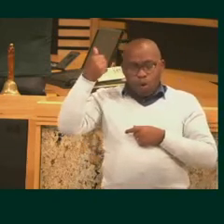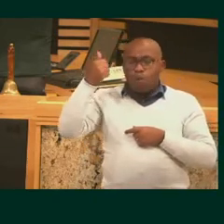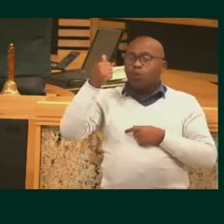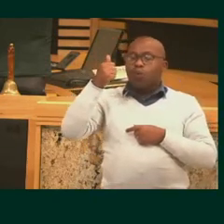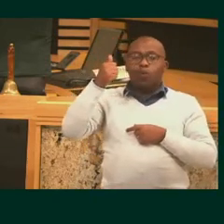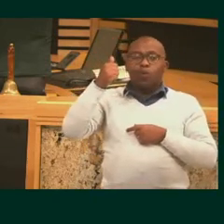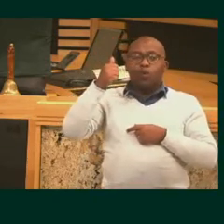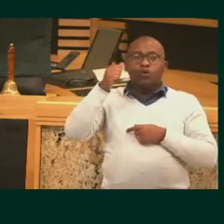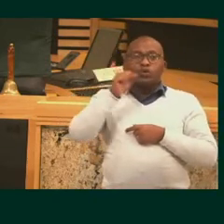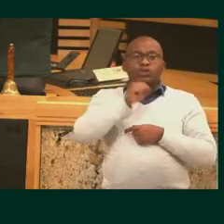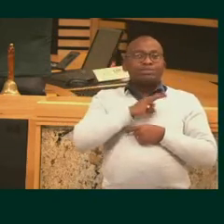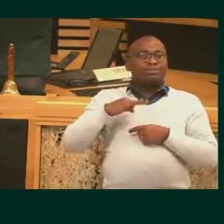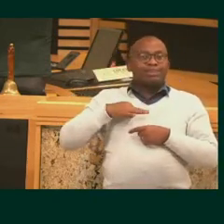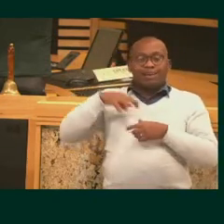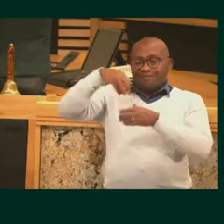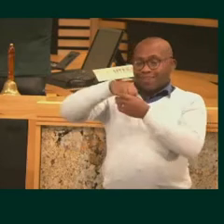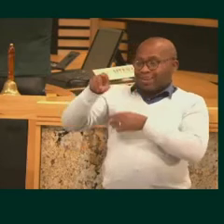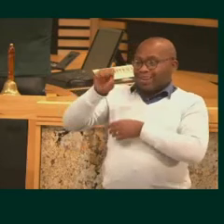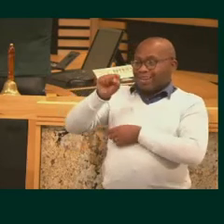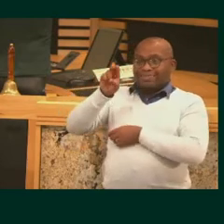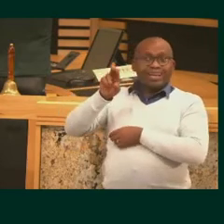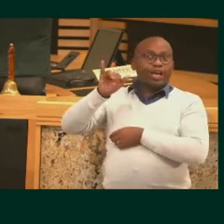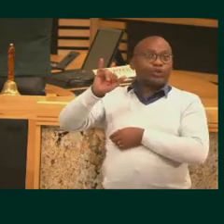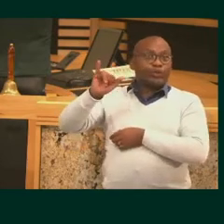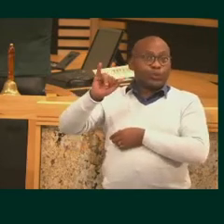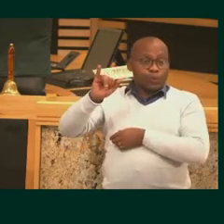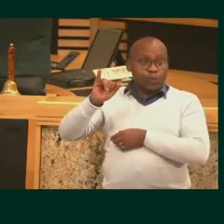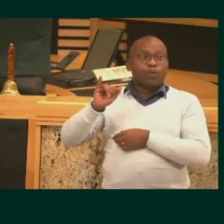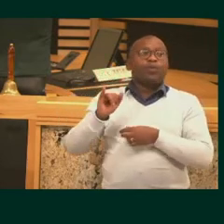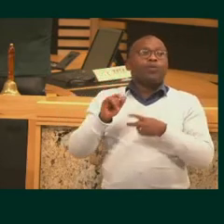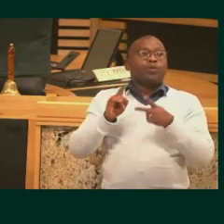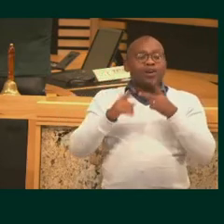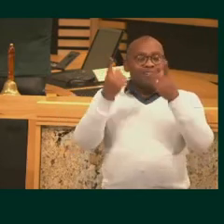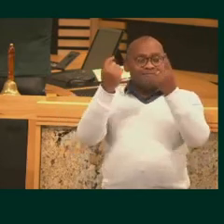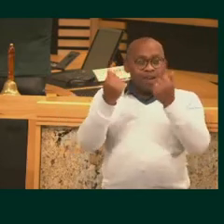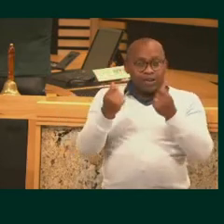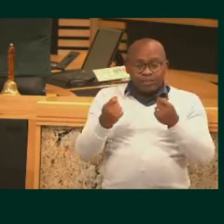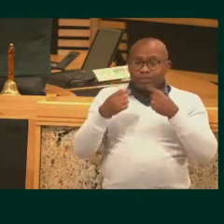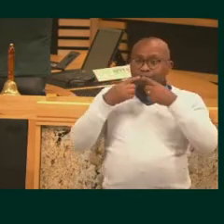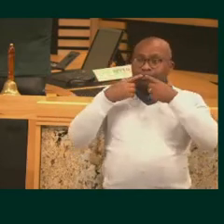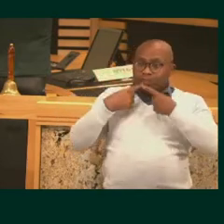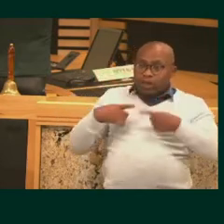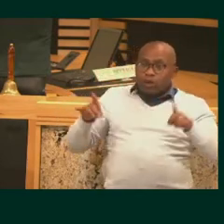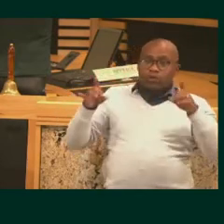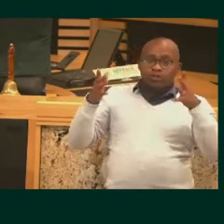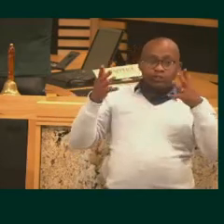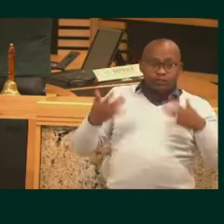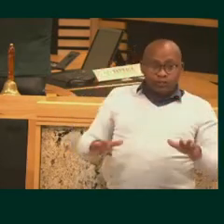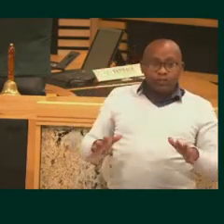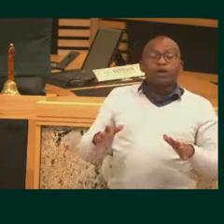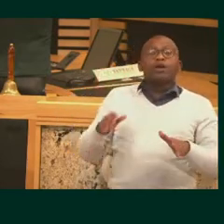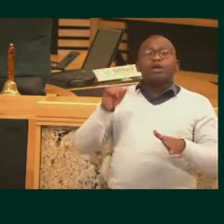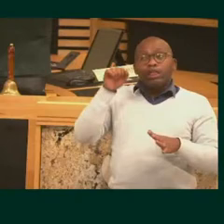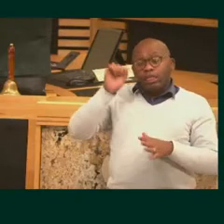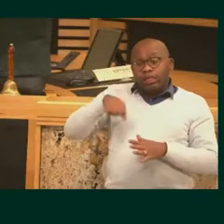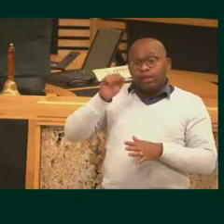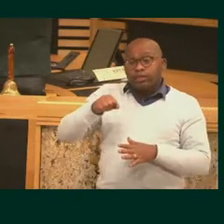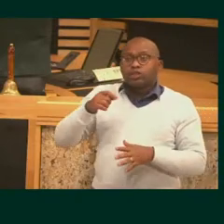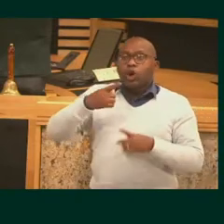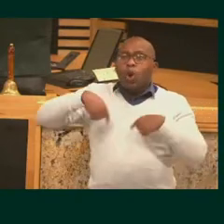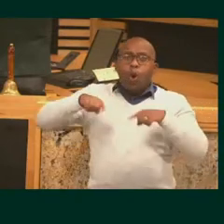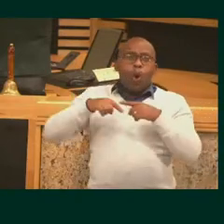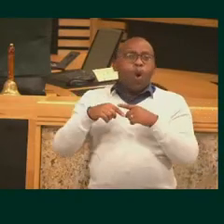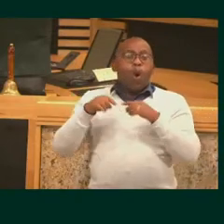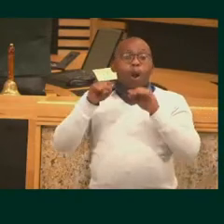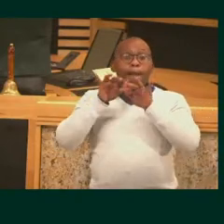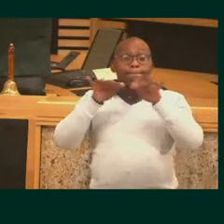investigation that have since resigned Financial disclosures framework requires public servants to disclose Financial interests periodically and